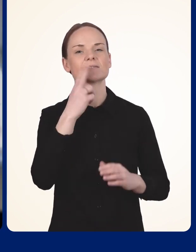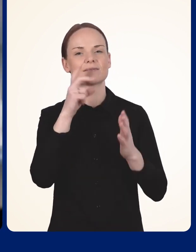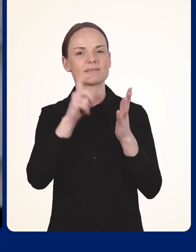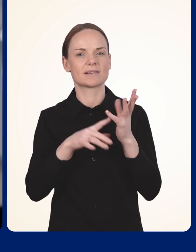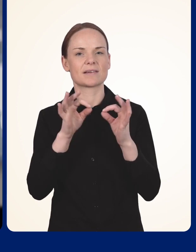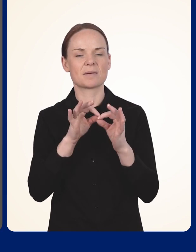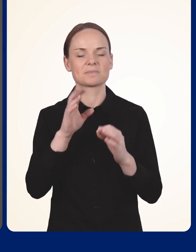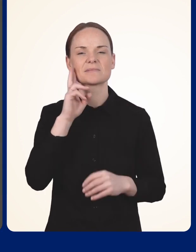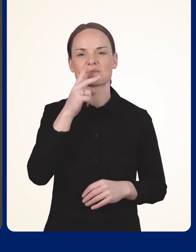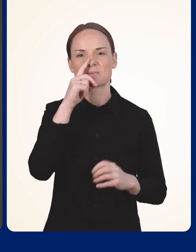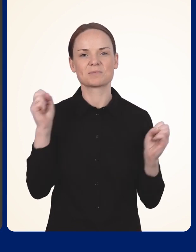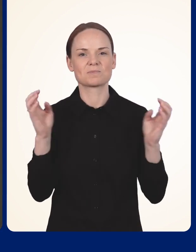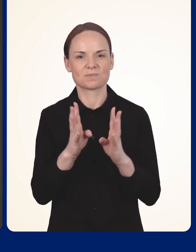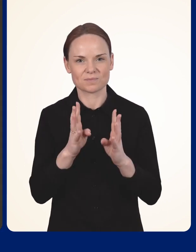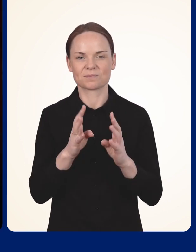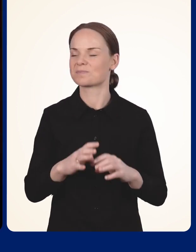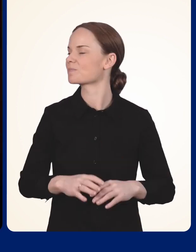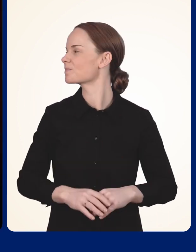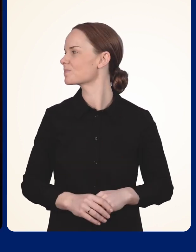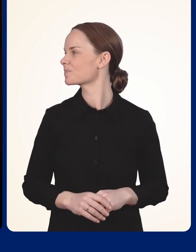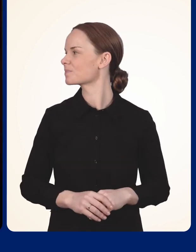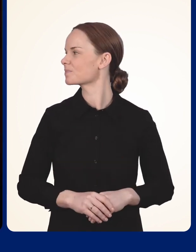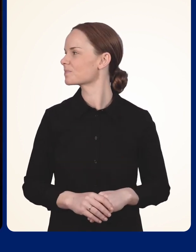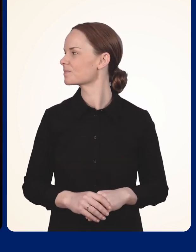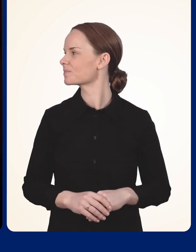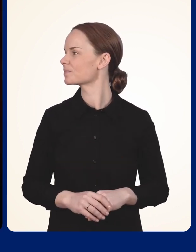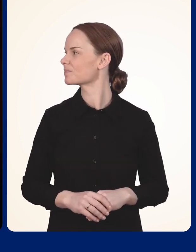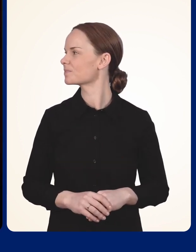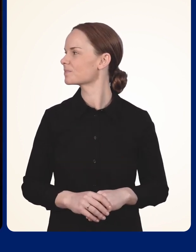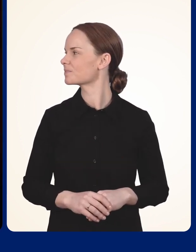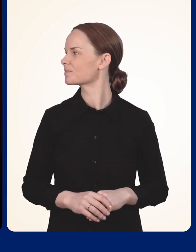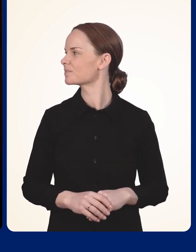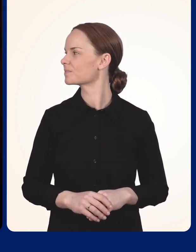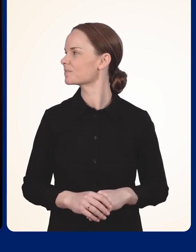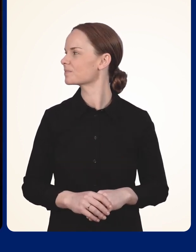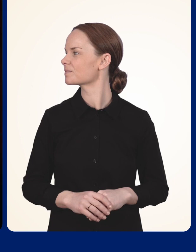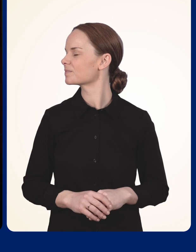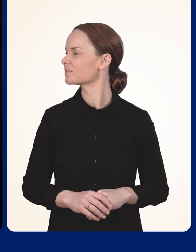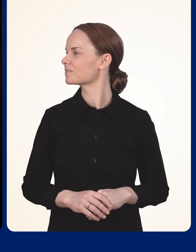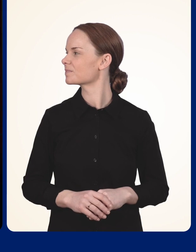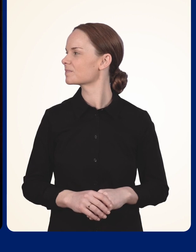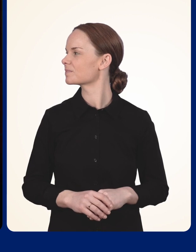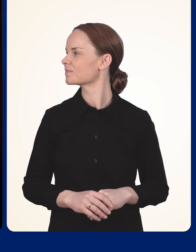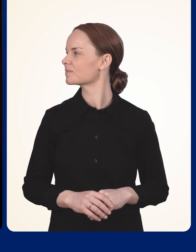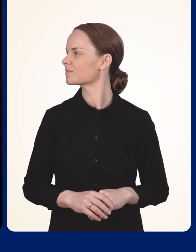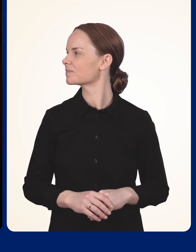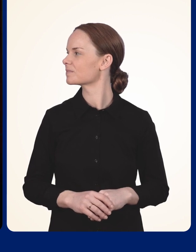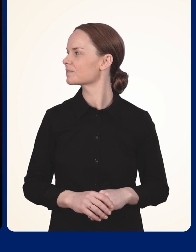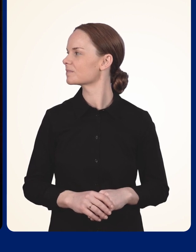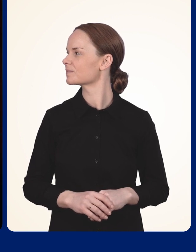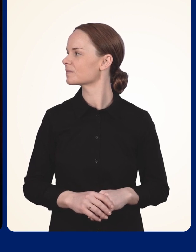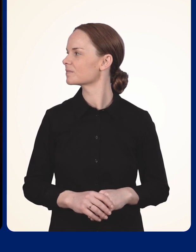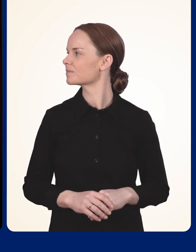We have a deaf club where deaf people gather monthly. We go out for a picnic or to a restaurant or some type of fun activity.